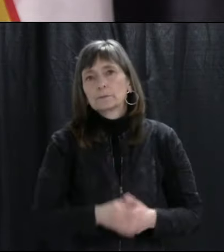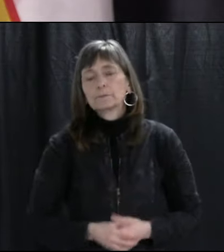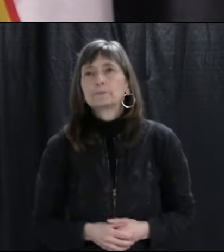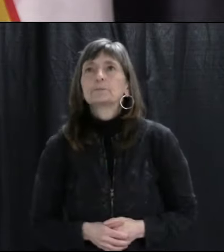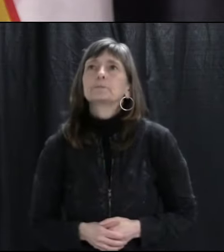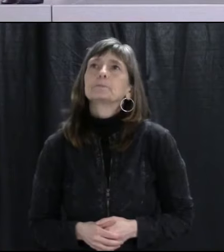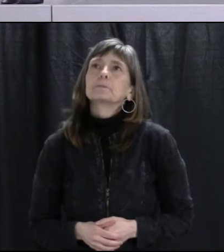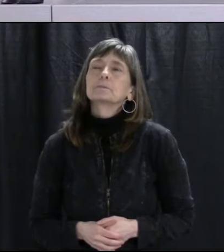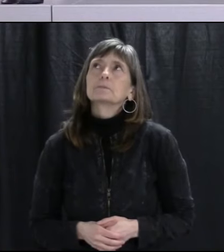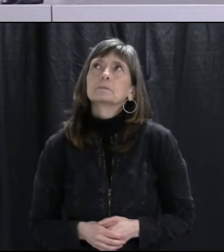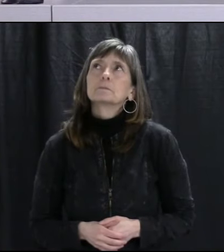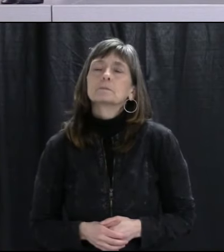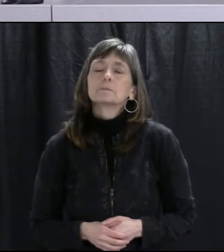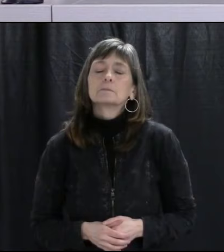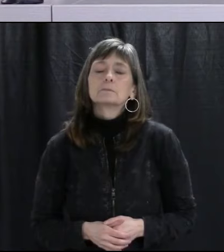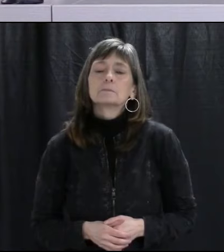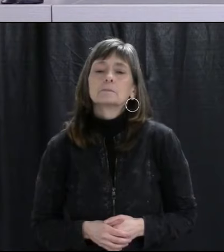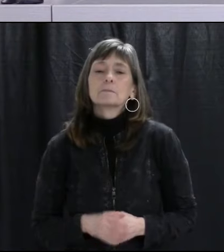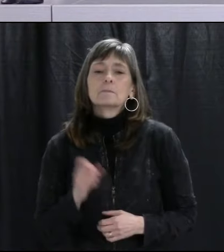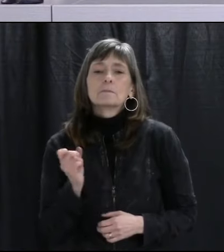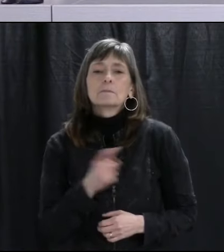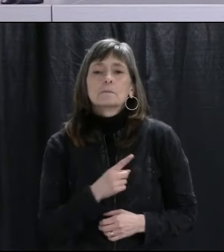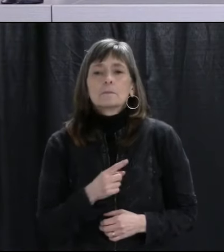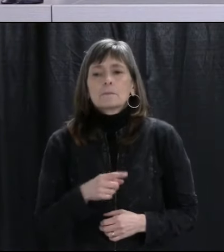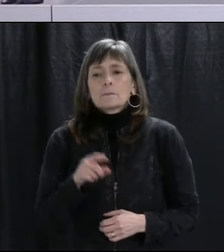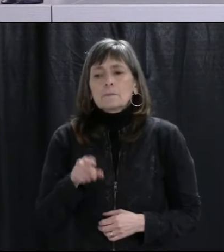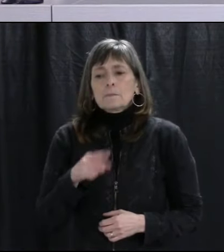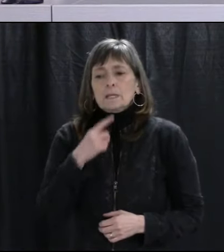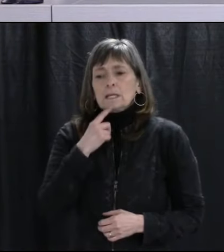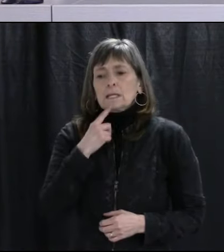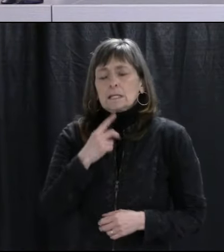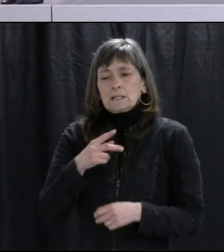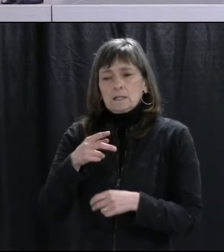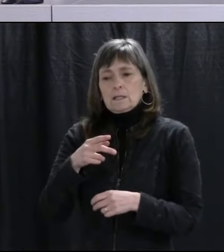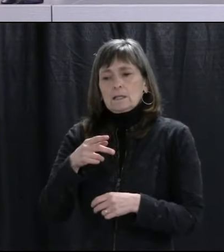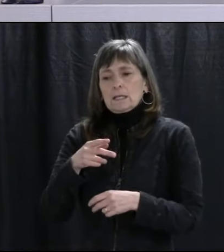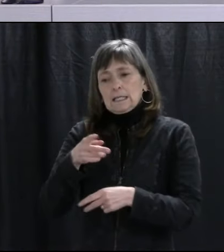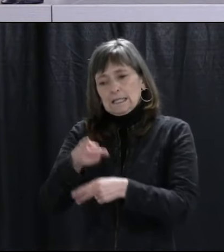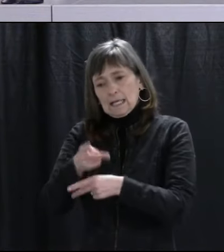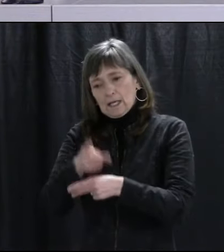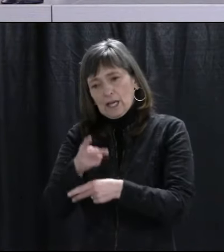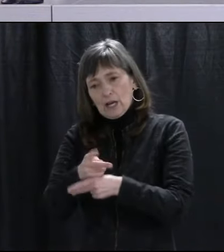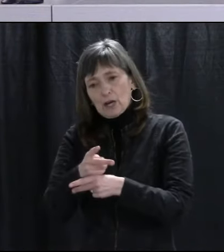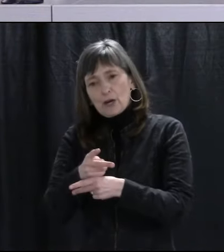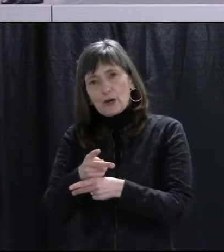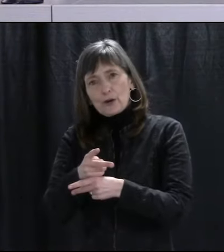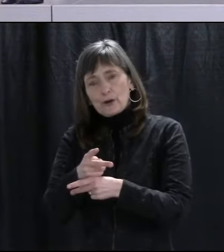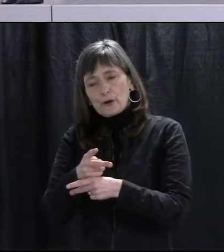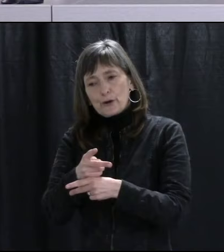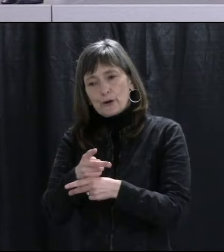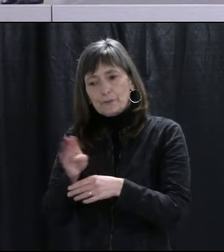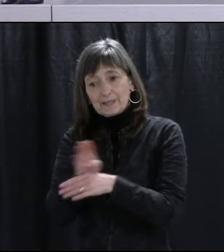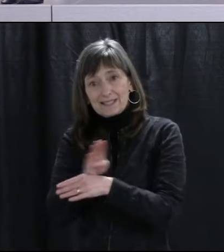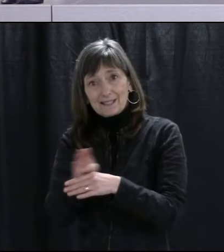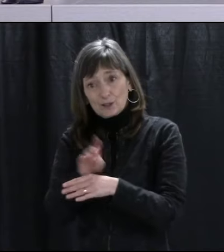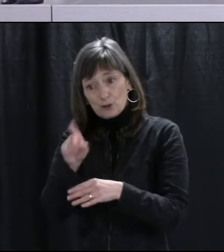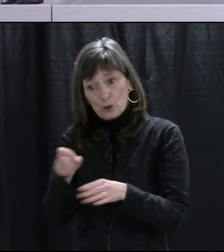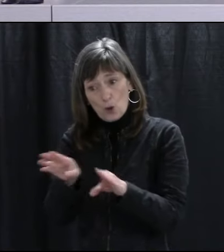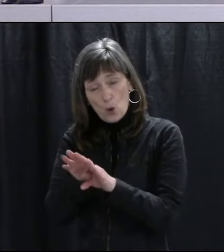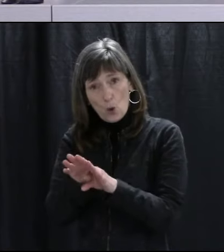You've said that child care providers should be shut down because of social distancing. We want to keep kids at home. We're hearing from early childhood